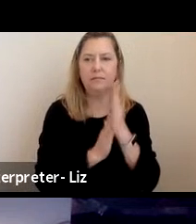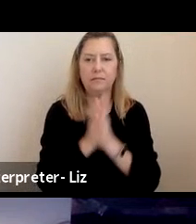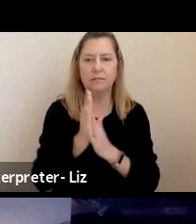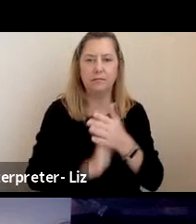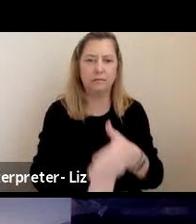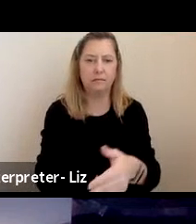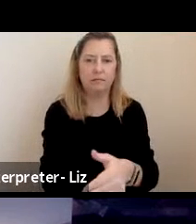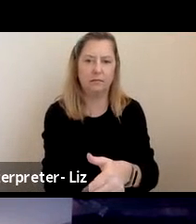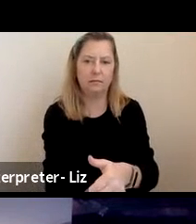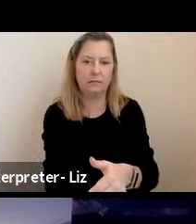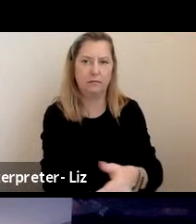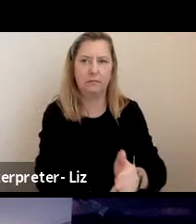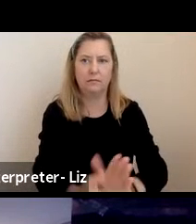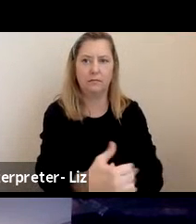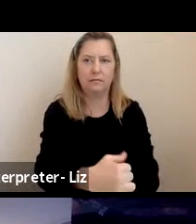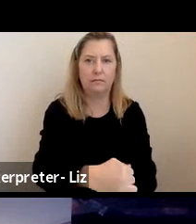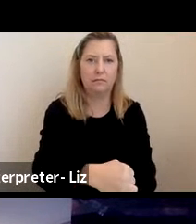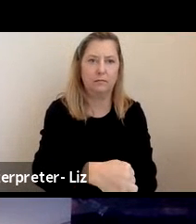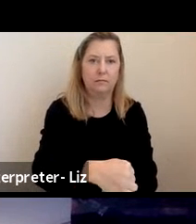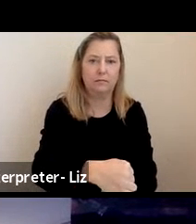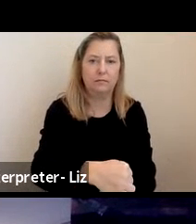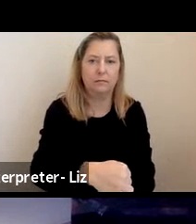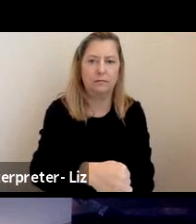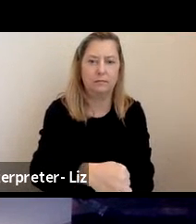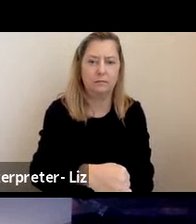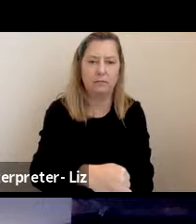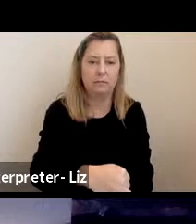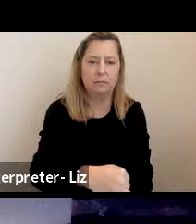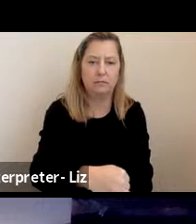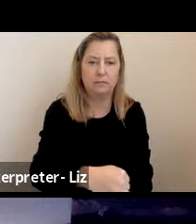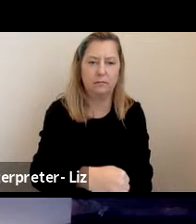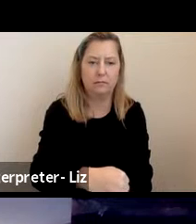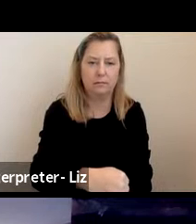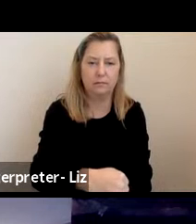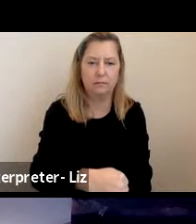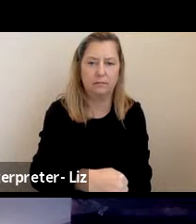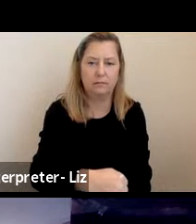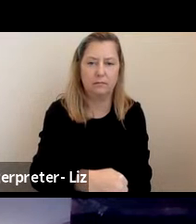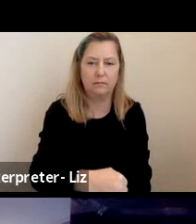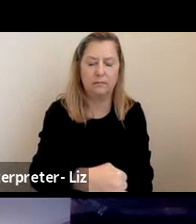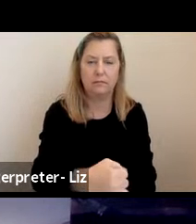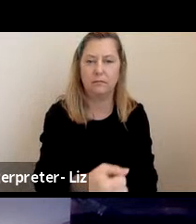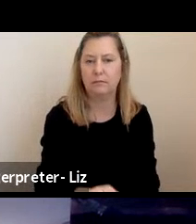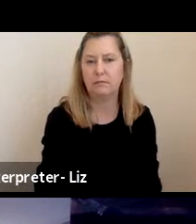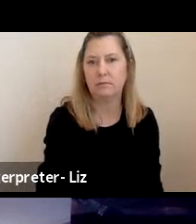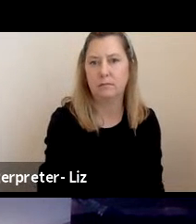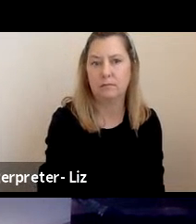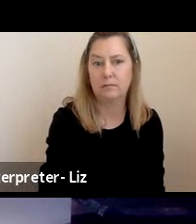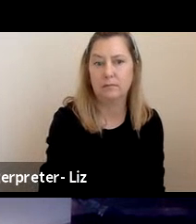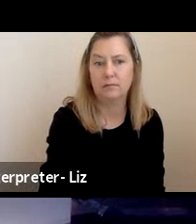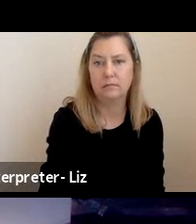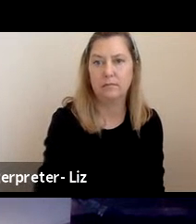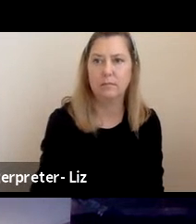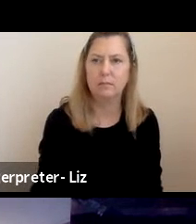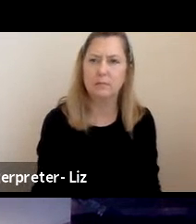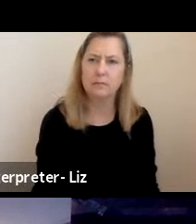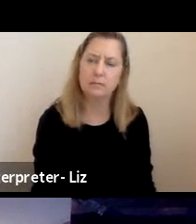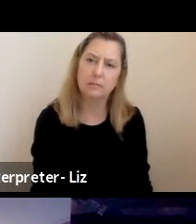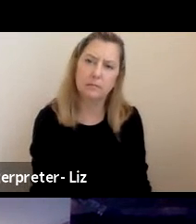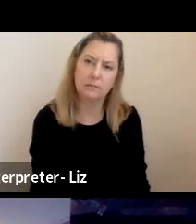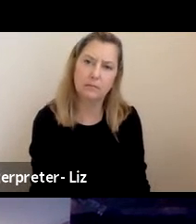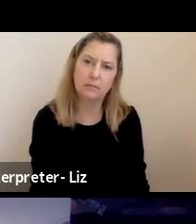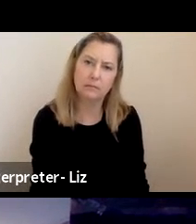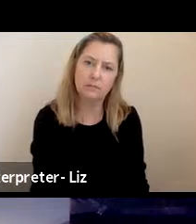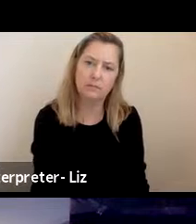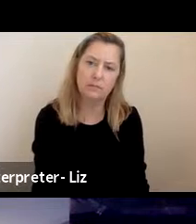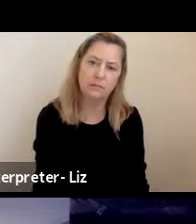opening up everything again. You could try switching over to the computer audio, but that is going to be somewhere too. Right, if we switch over to the computer audio, you're only